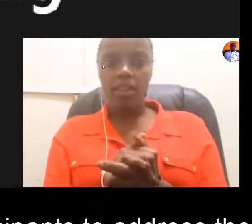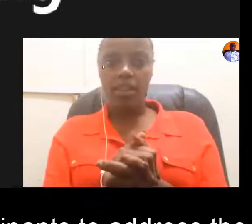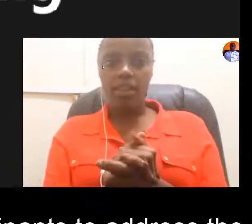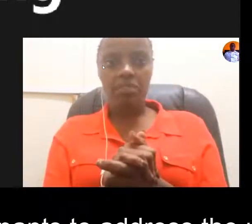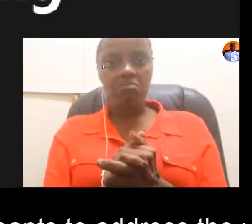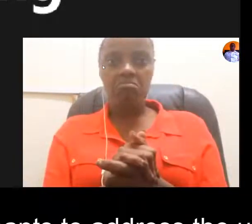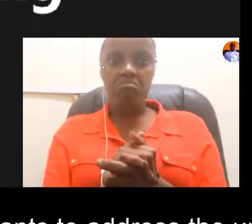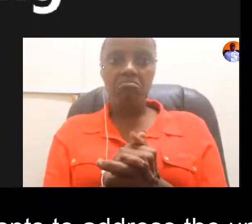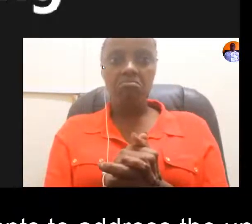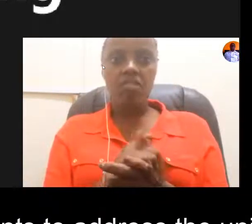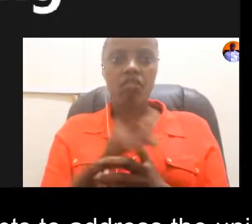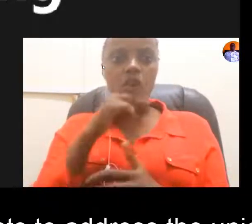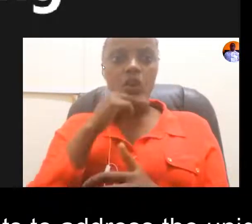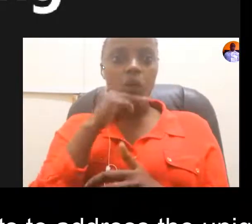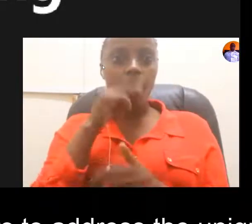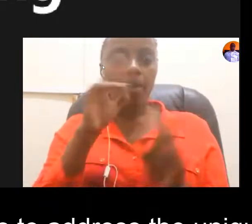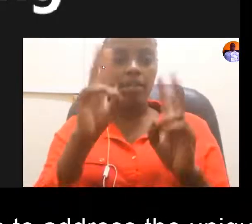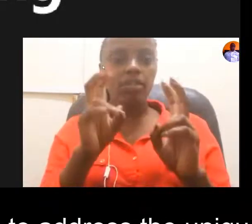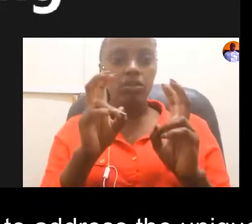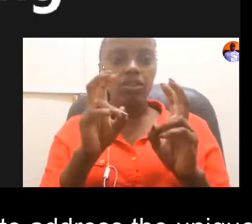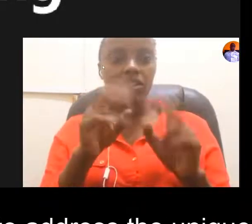Your comment around